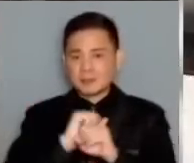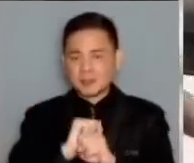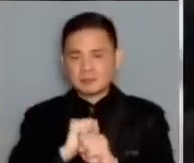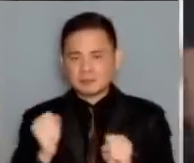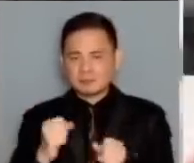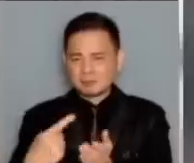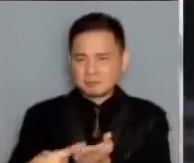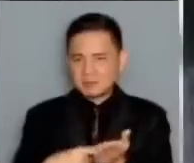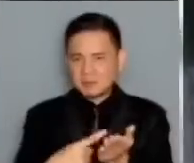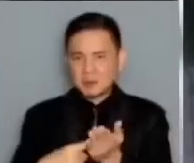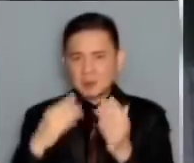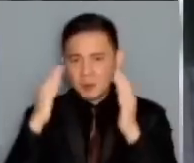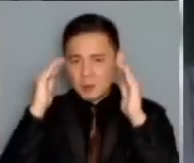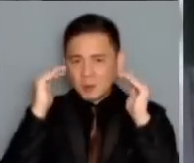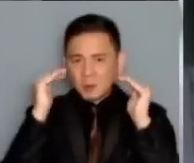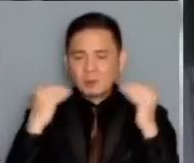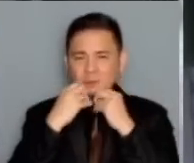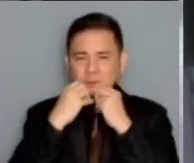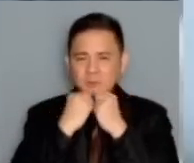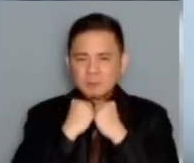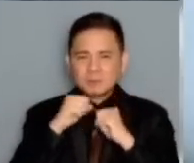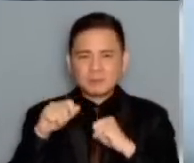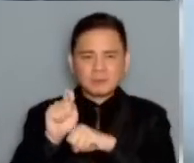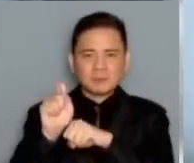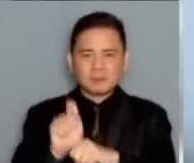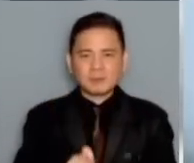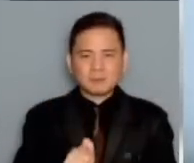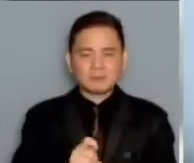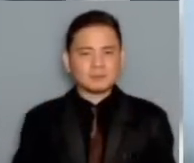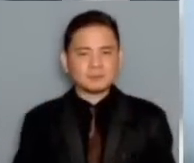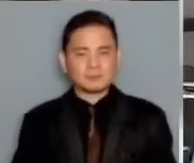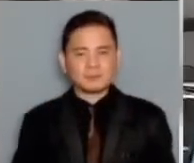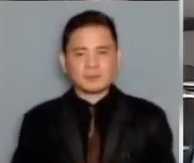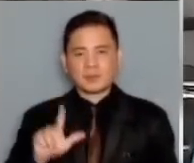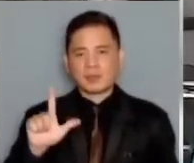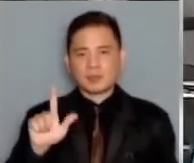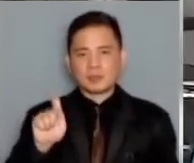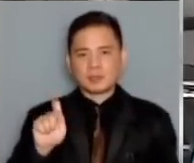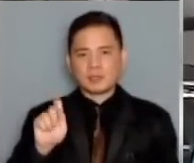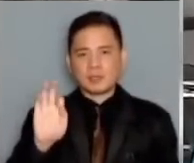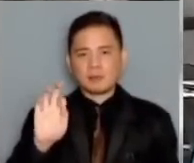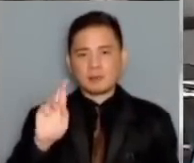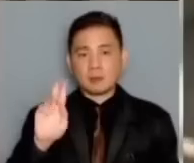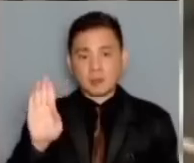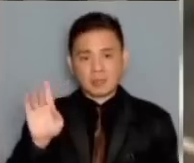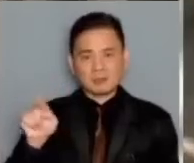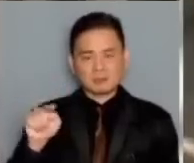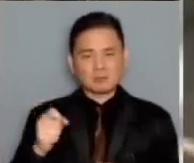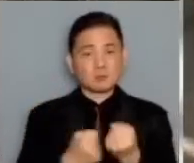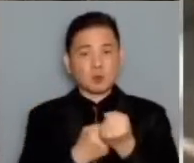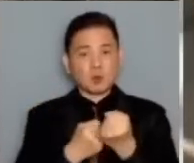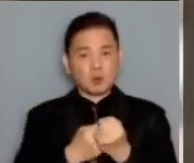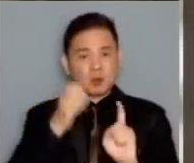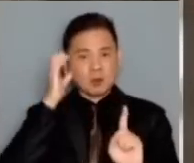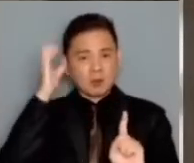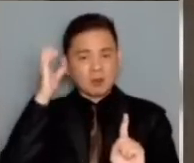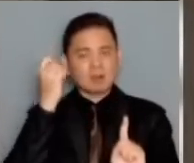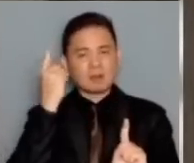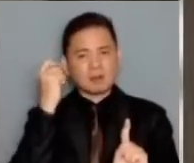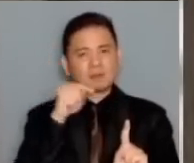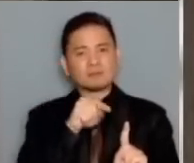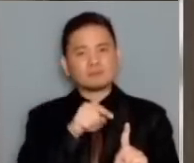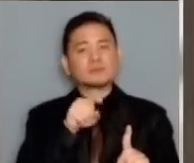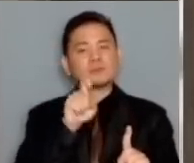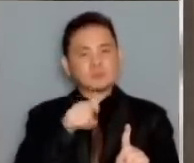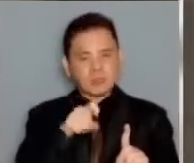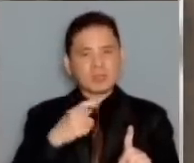the tradition. Suportado raw ng LTFRB ang konsepto, pero dapat daw isa formal ang proseso ng conversion